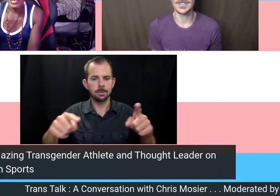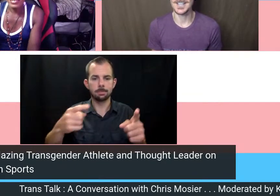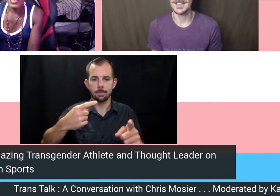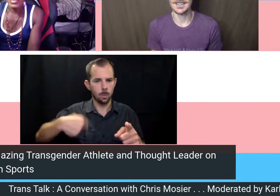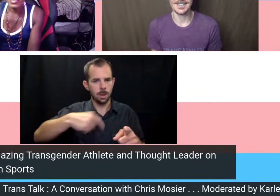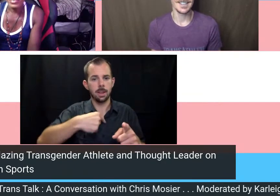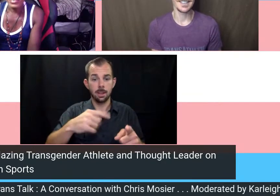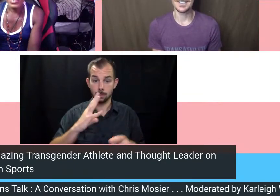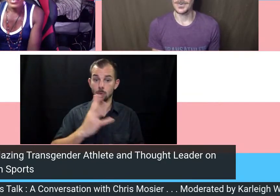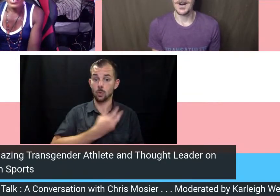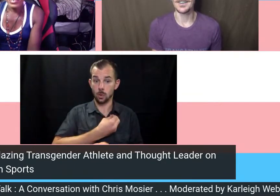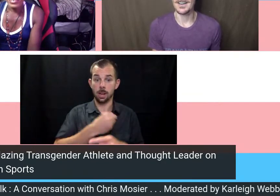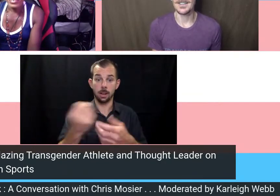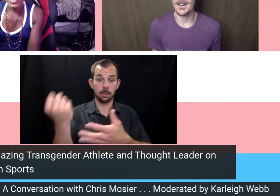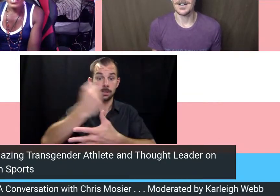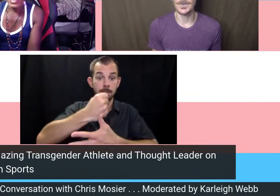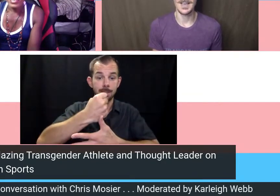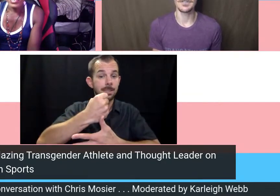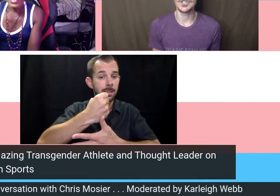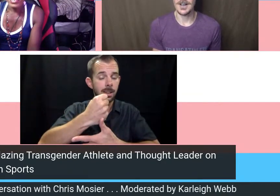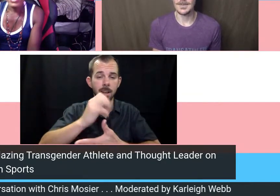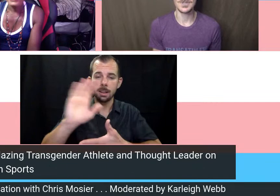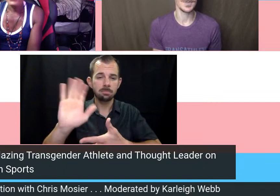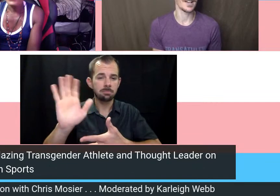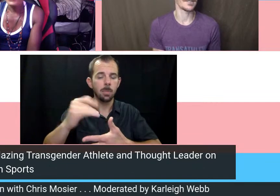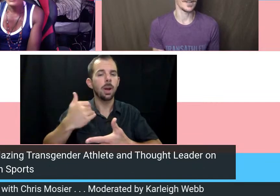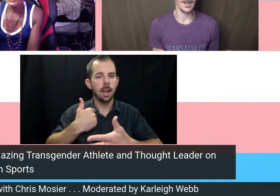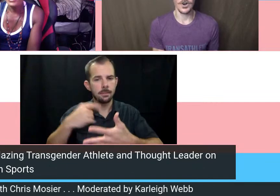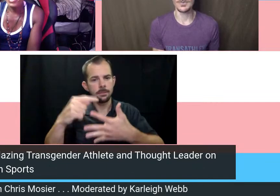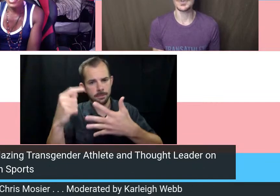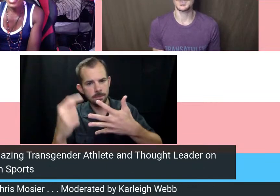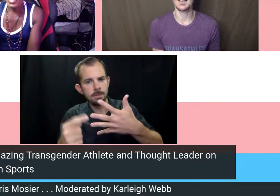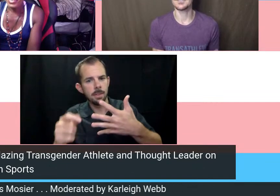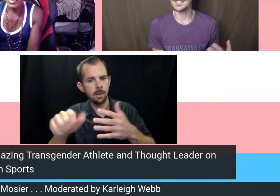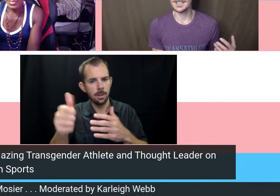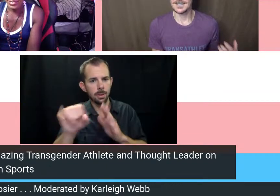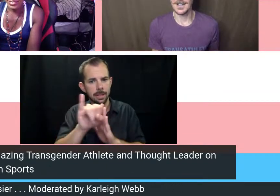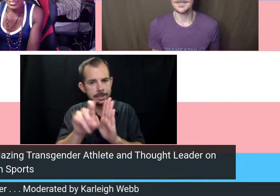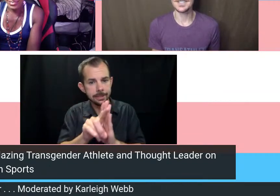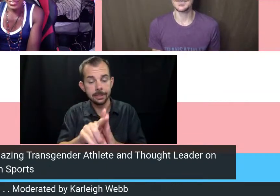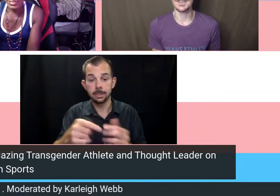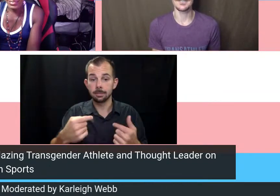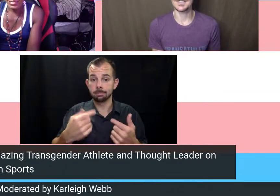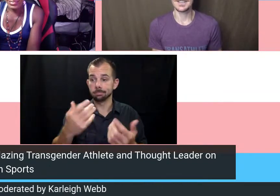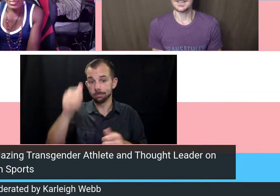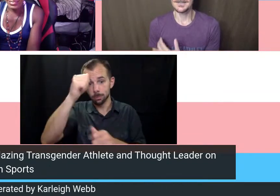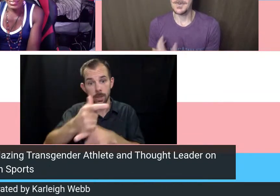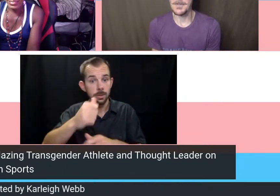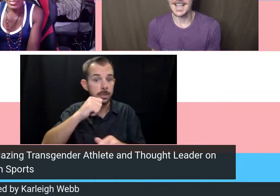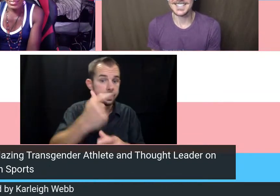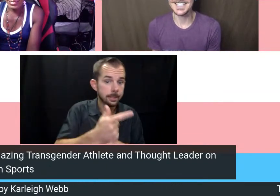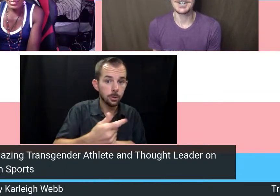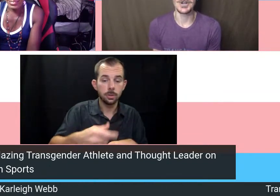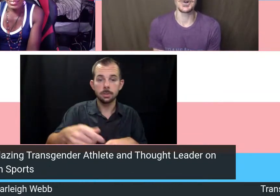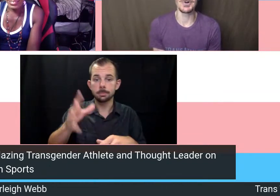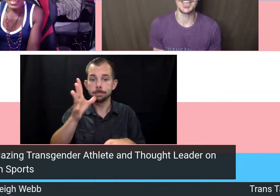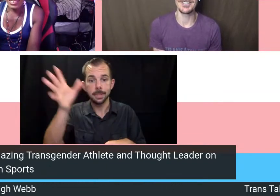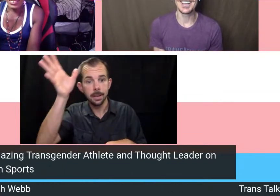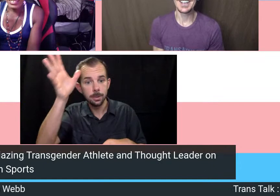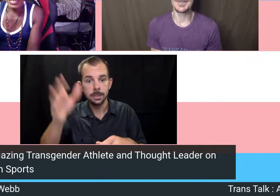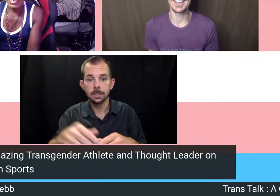and sisters and on and on and on. We have jobs, we have homes, we have lives, we have